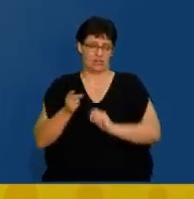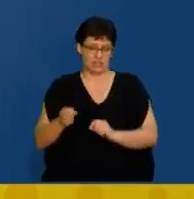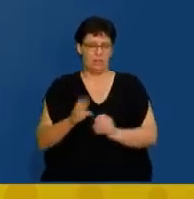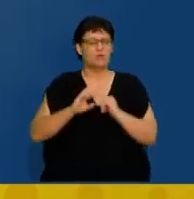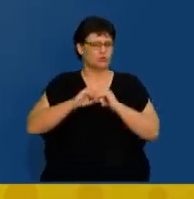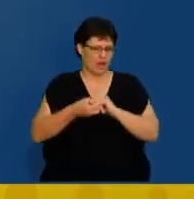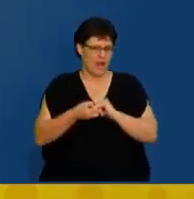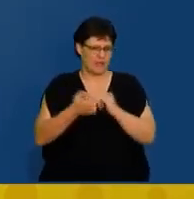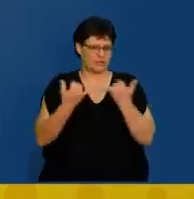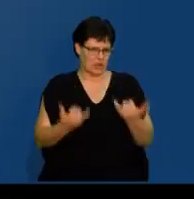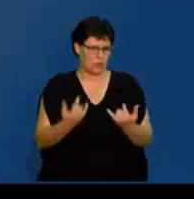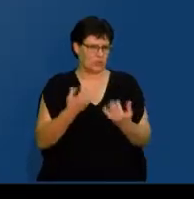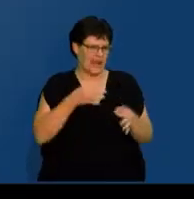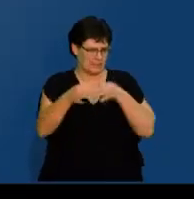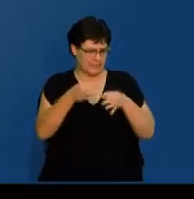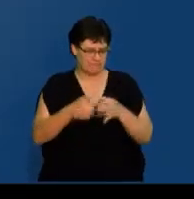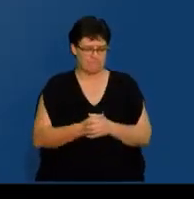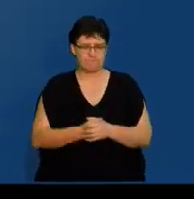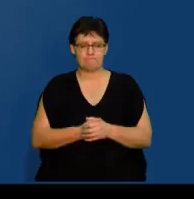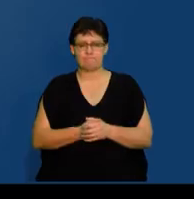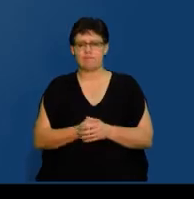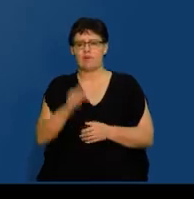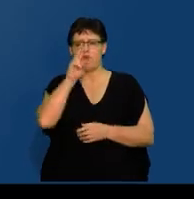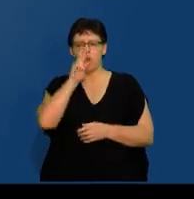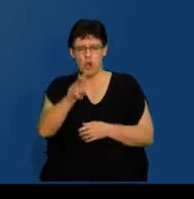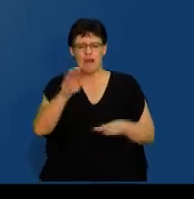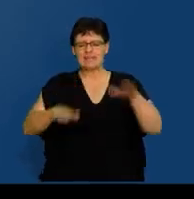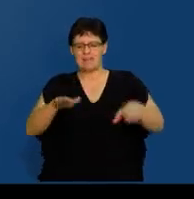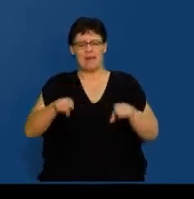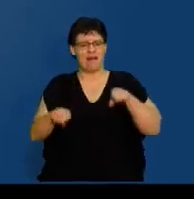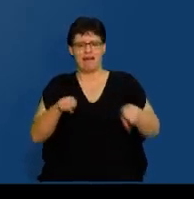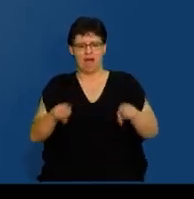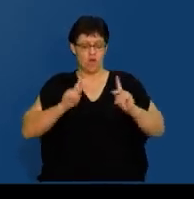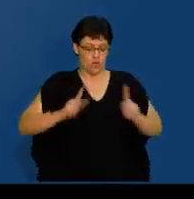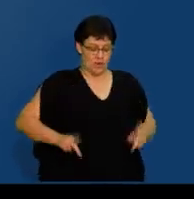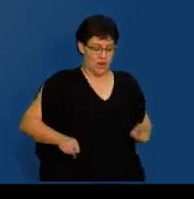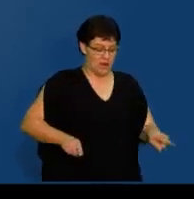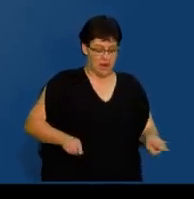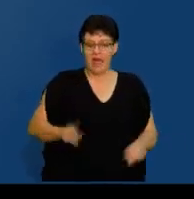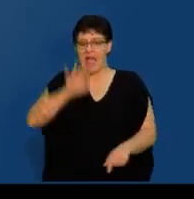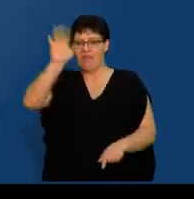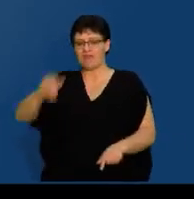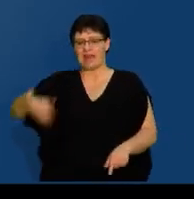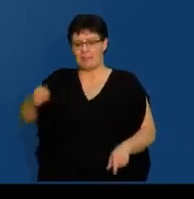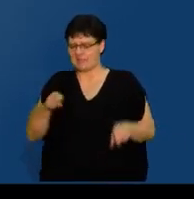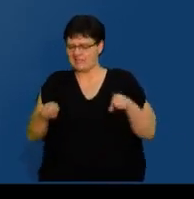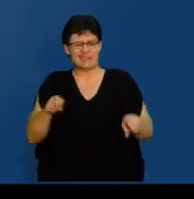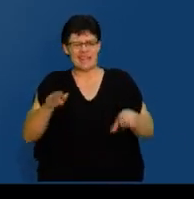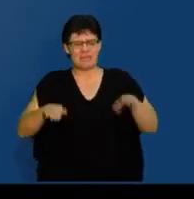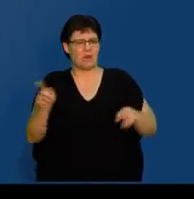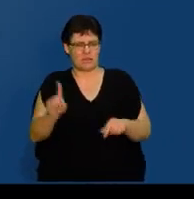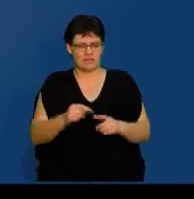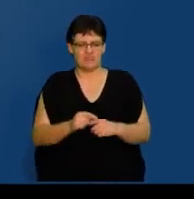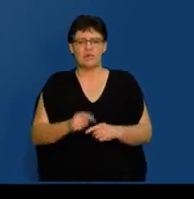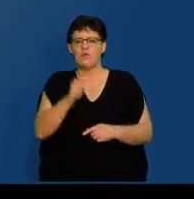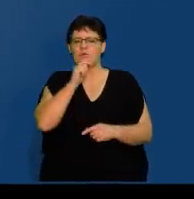do that now. So when we look at the similarities that humans share with African apes, I've used a